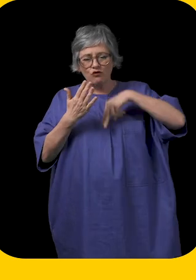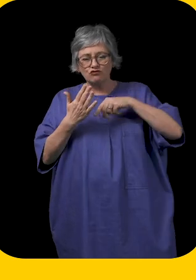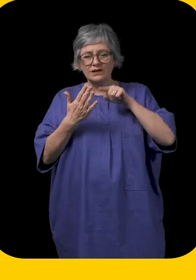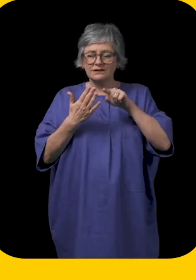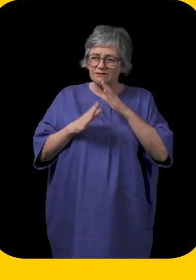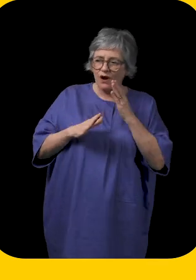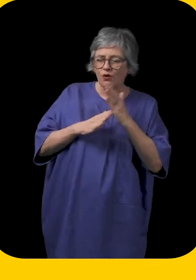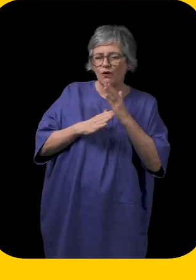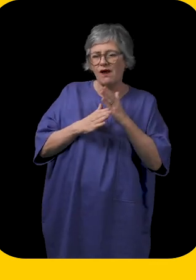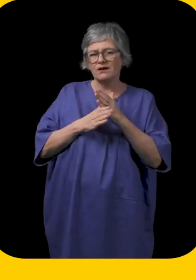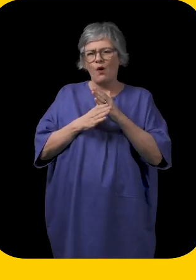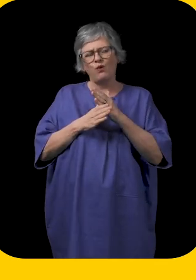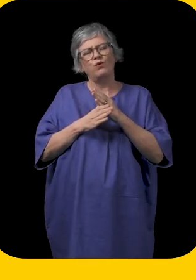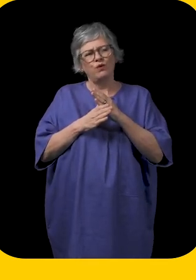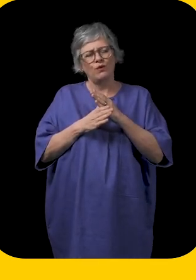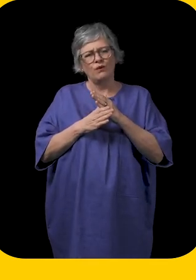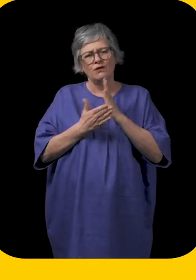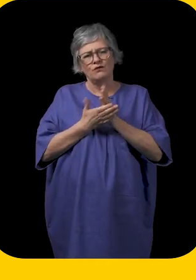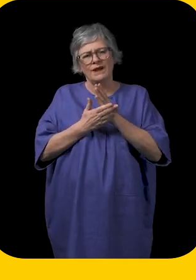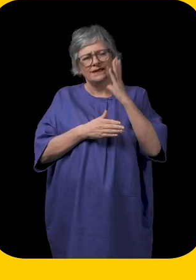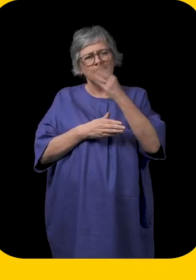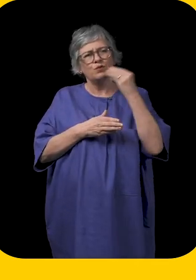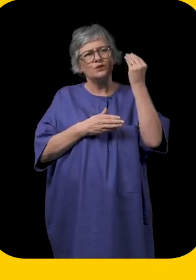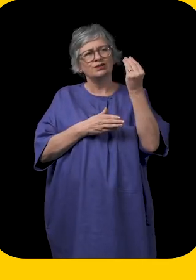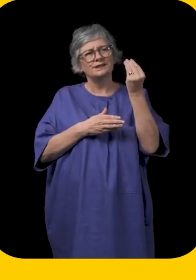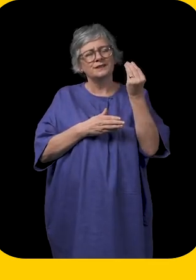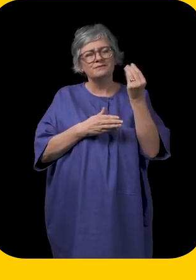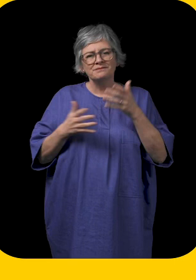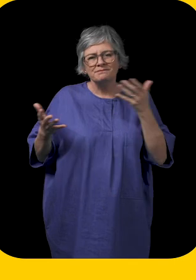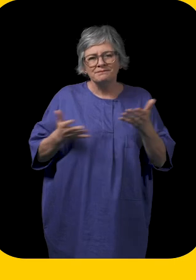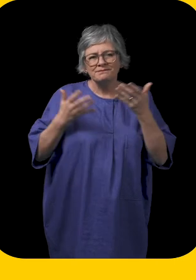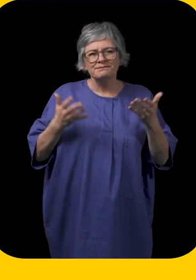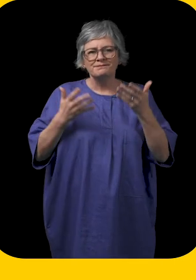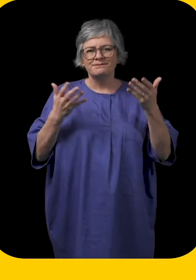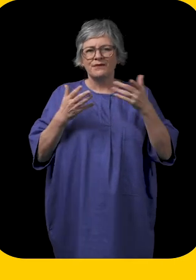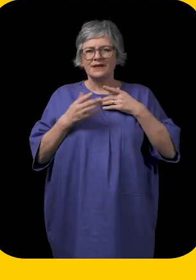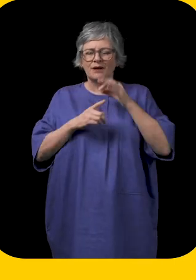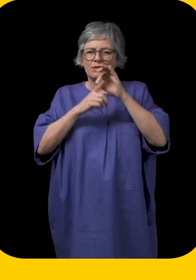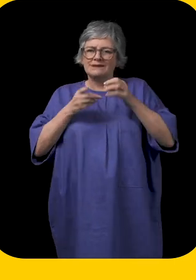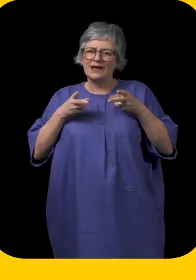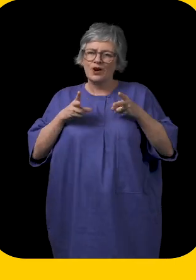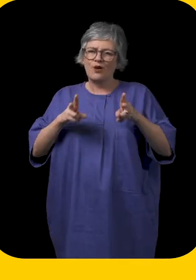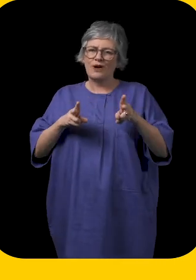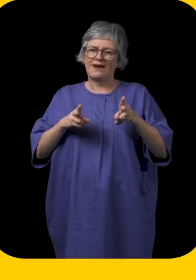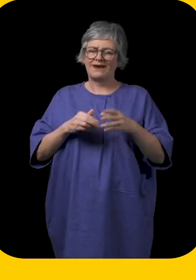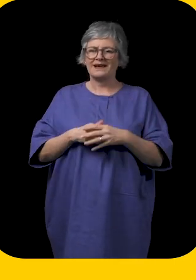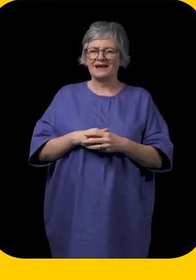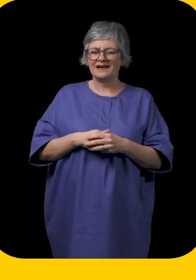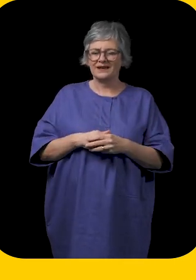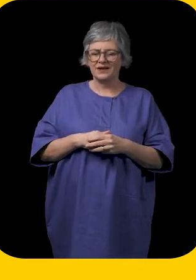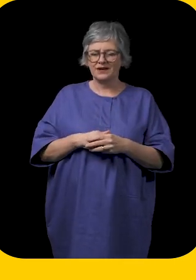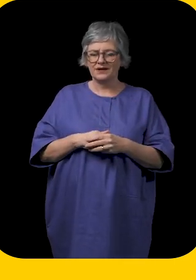For me, when I read her work, I find it deeply, deeply spiritual and restoring in a really specific way. Yeah.